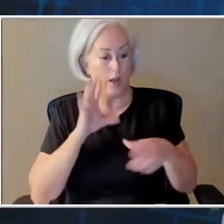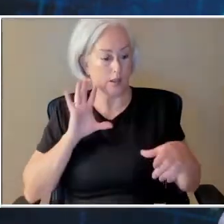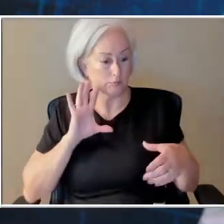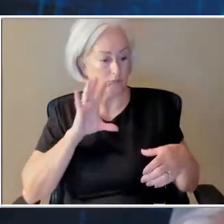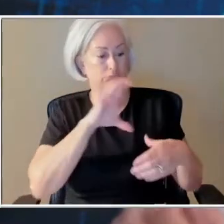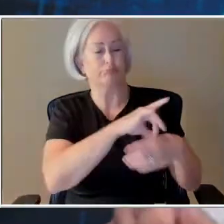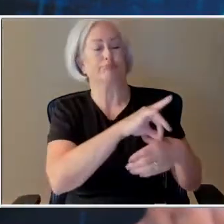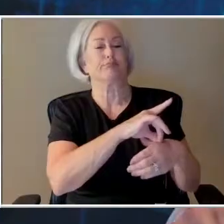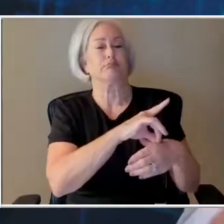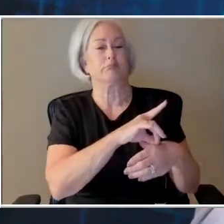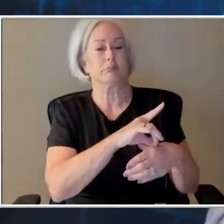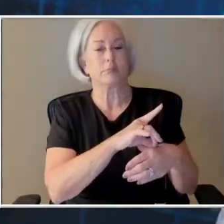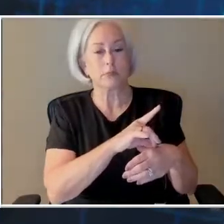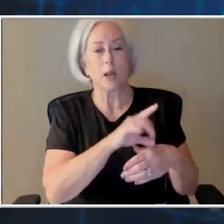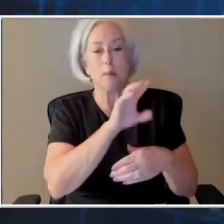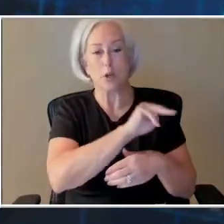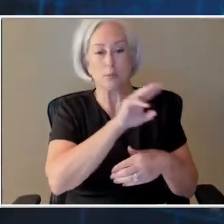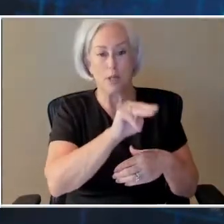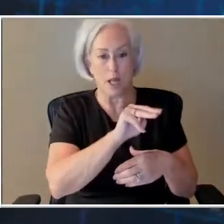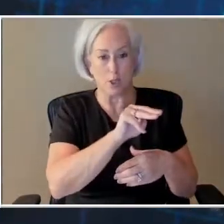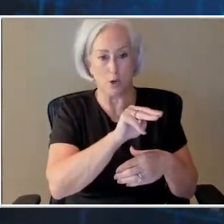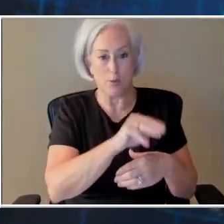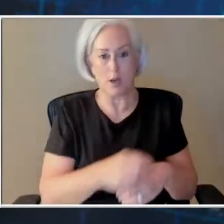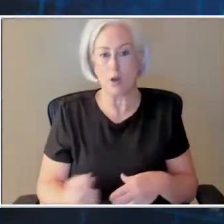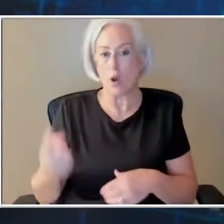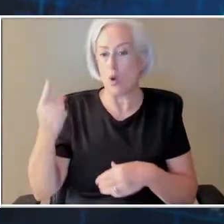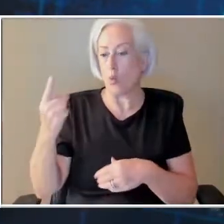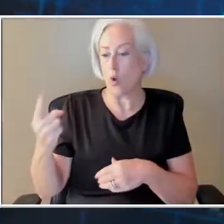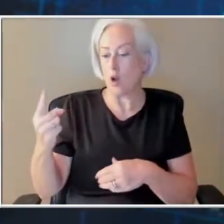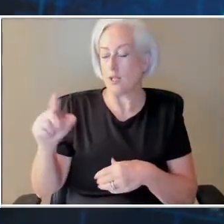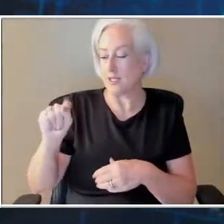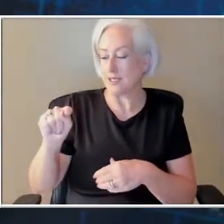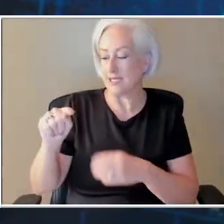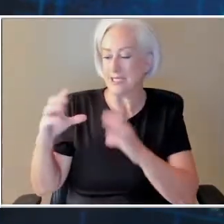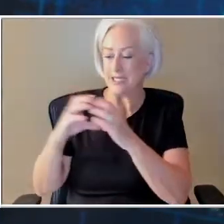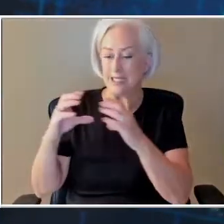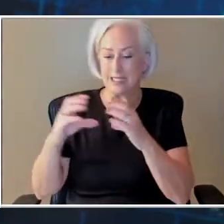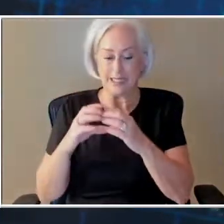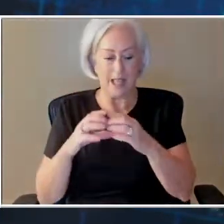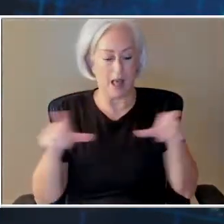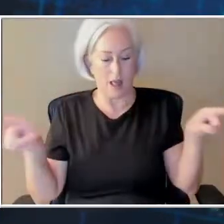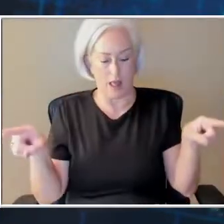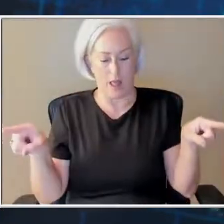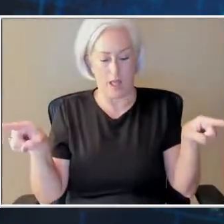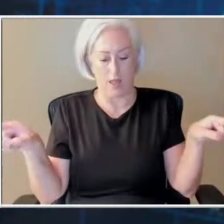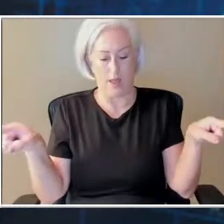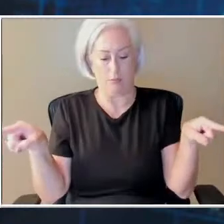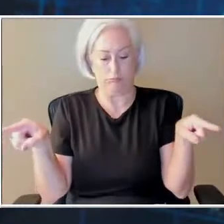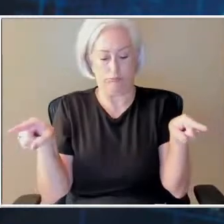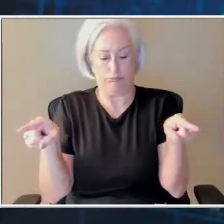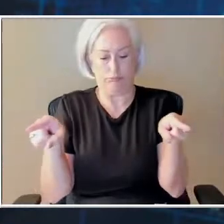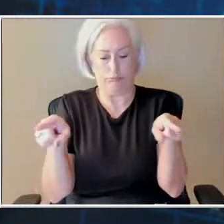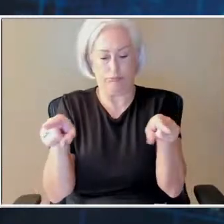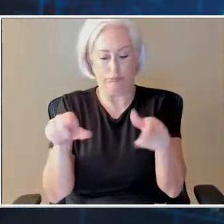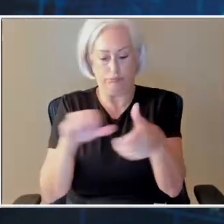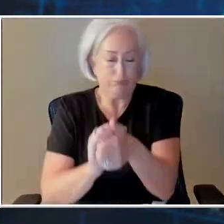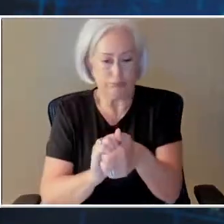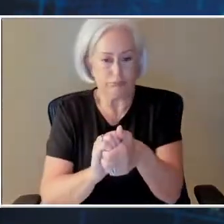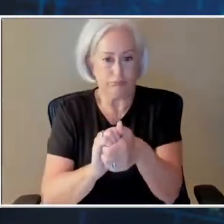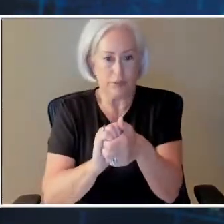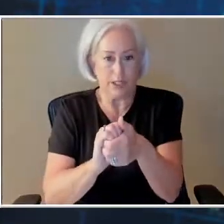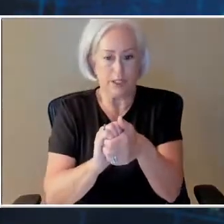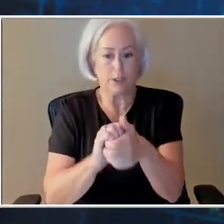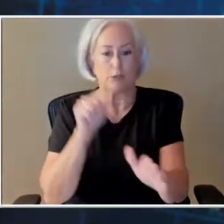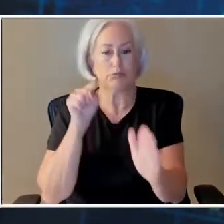taking it out, and make it close together so that the T cells will produce the cytokines the same way and attack the myeloma cells.